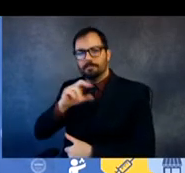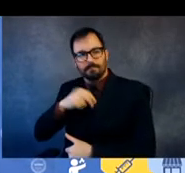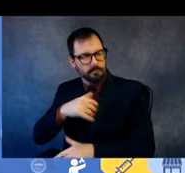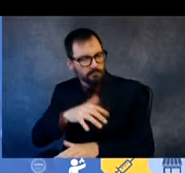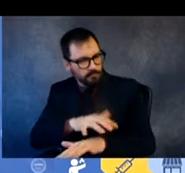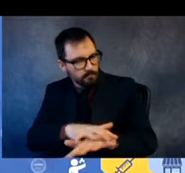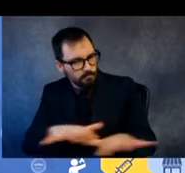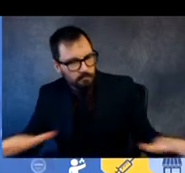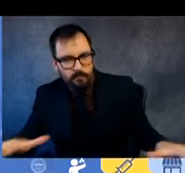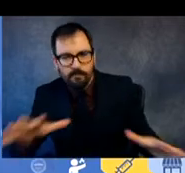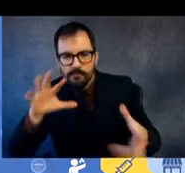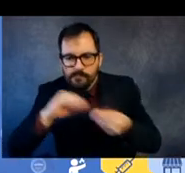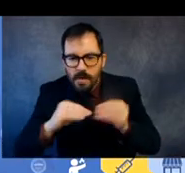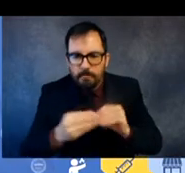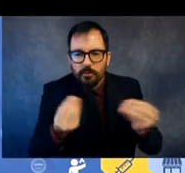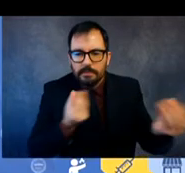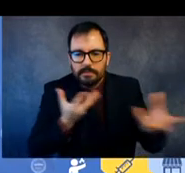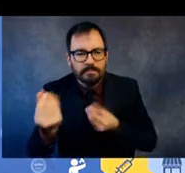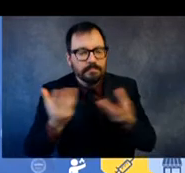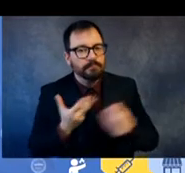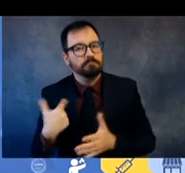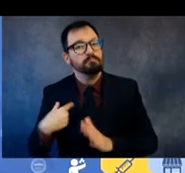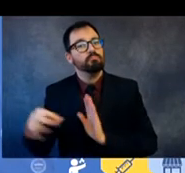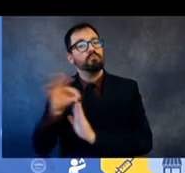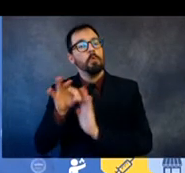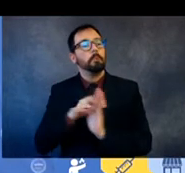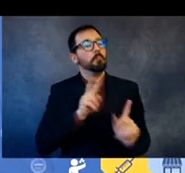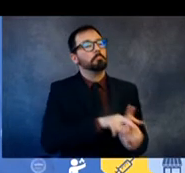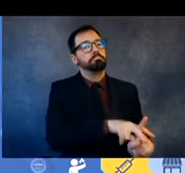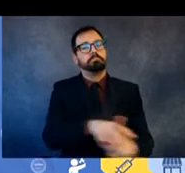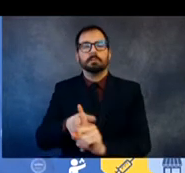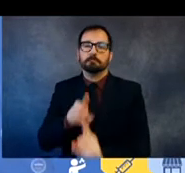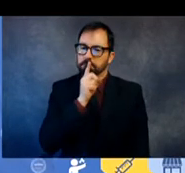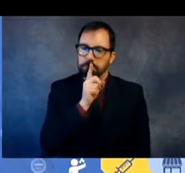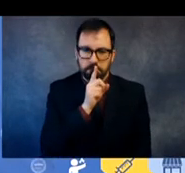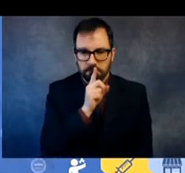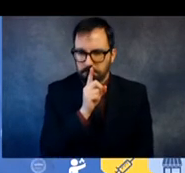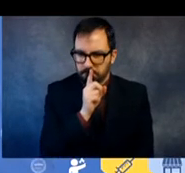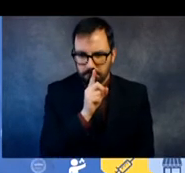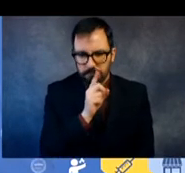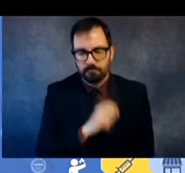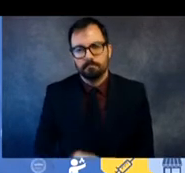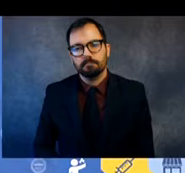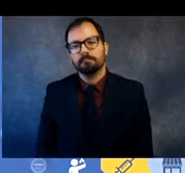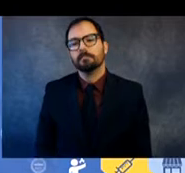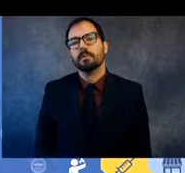bill addressed the reality out there, rather than a straight formulaic